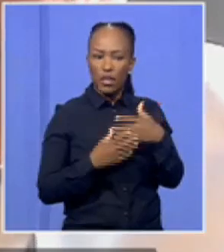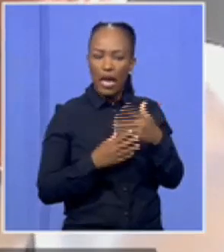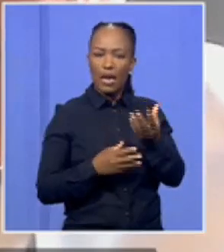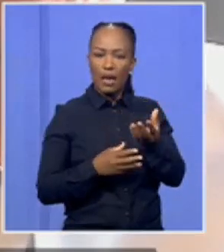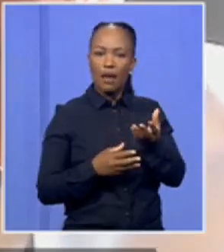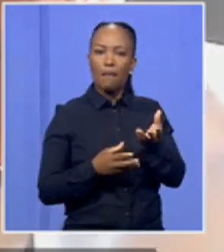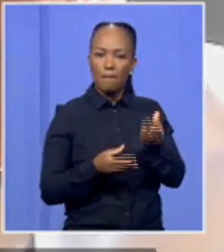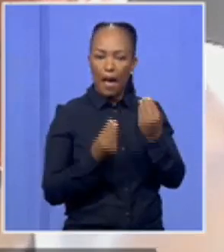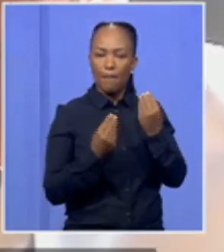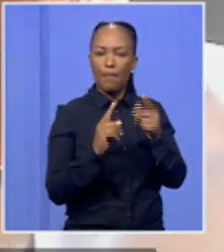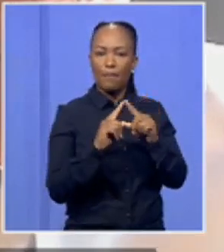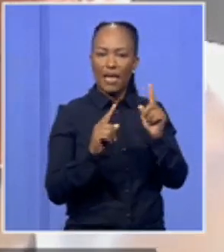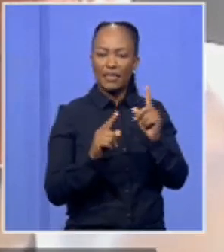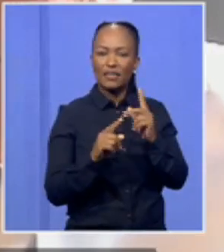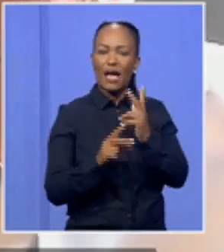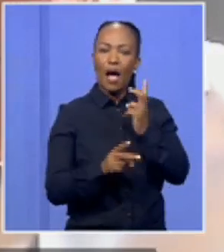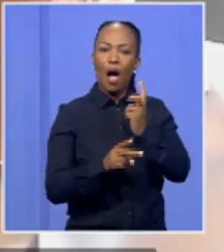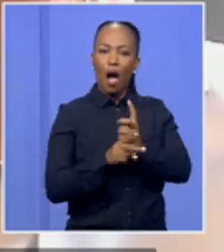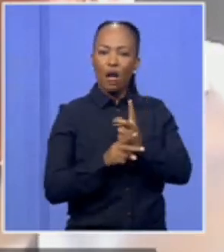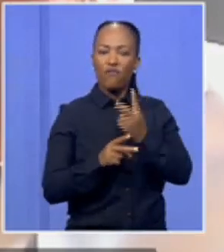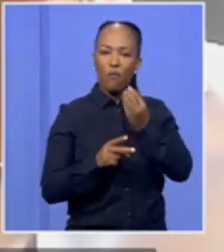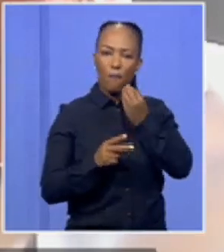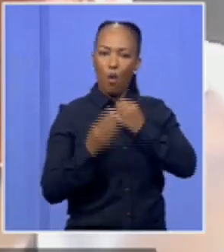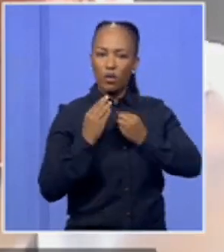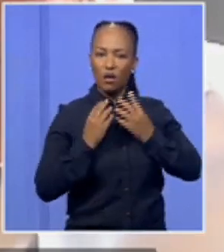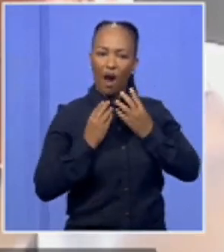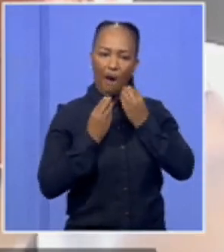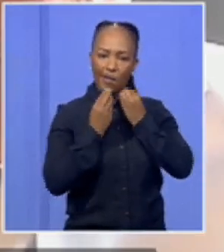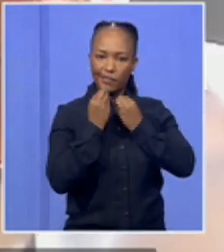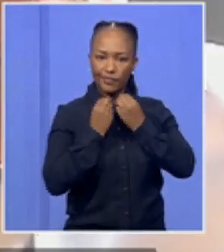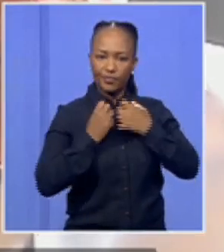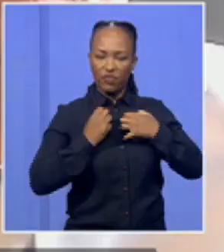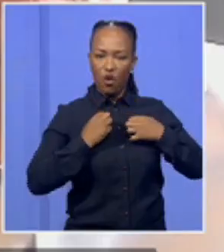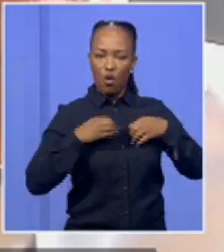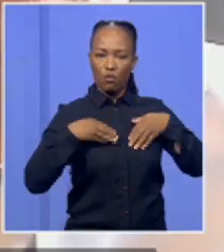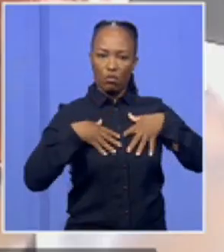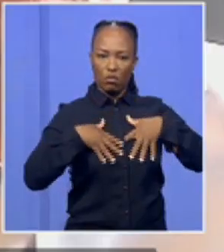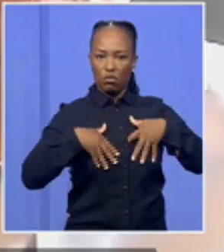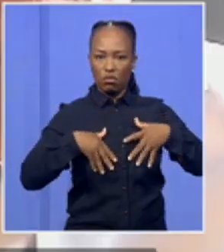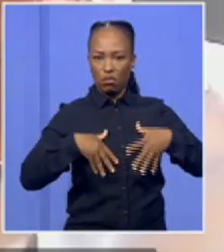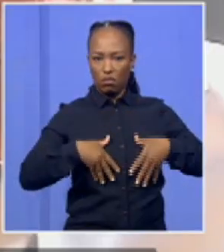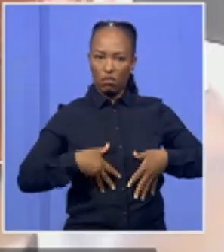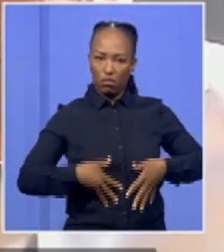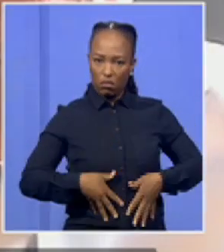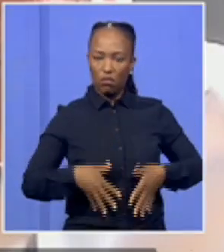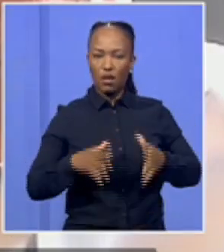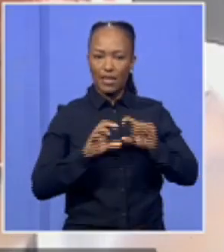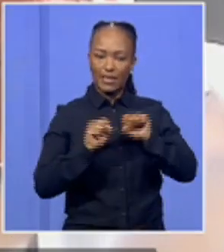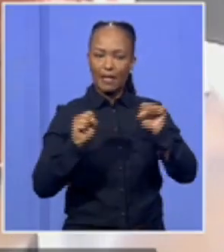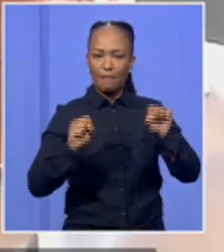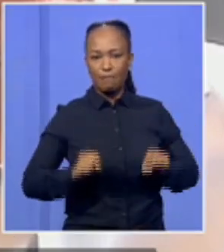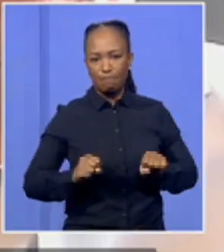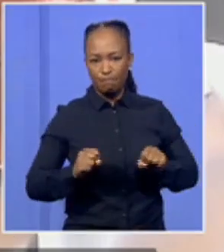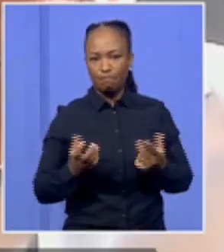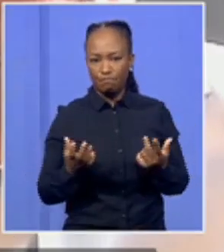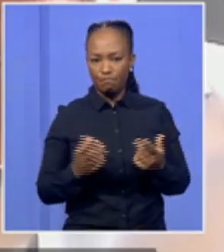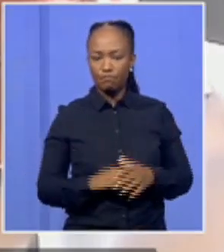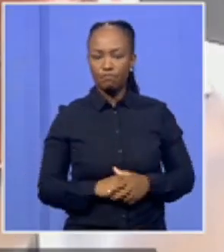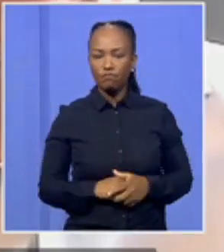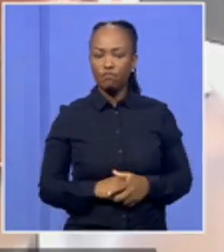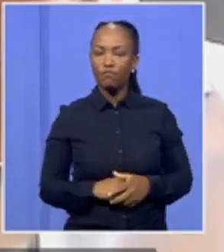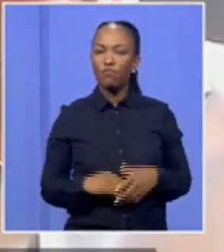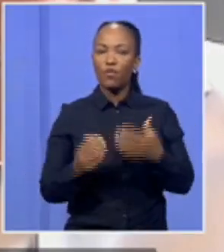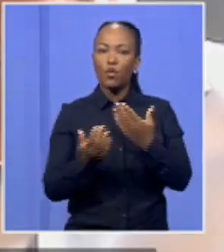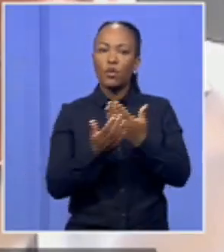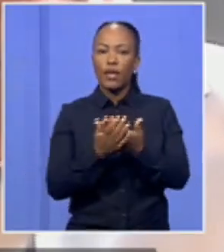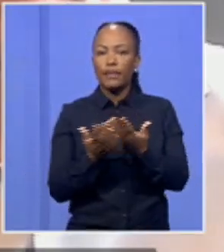to make sure that we still get those micronutrients. And you can also get them, for